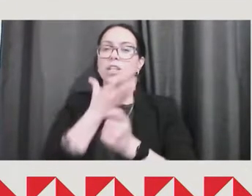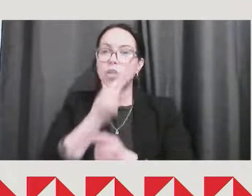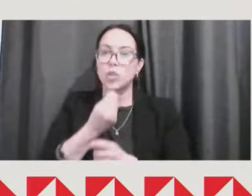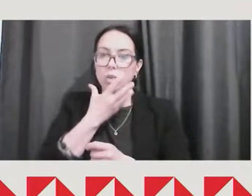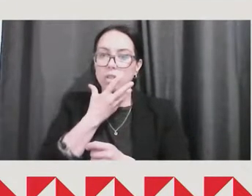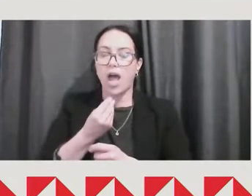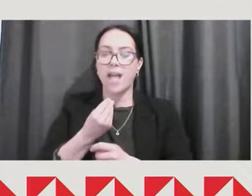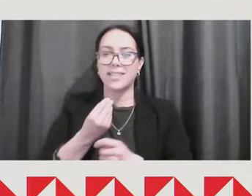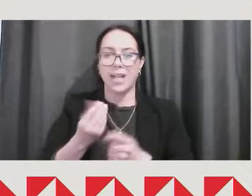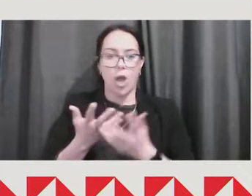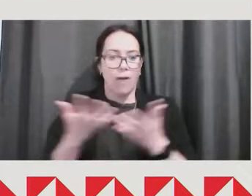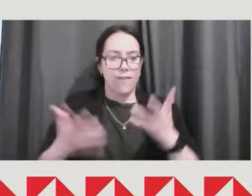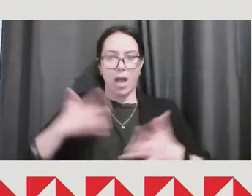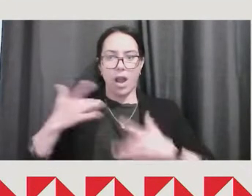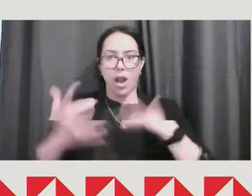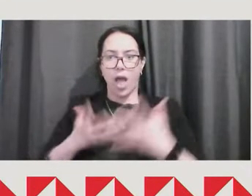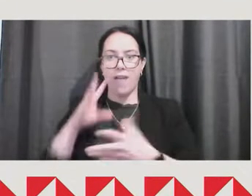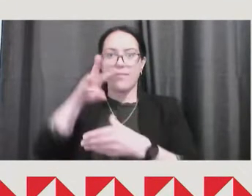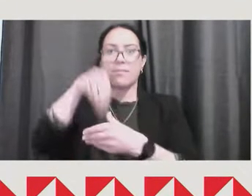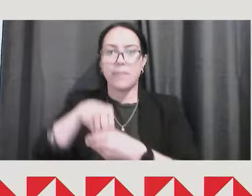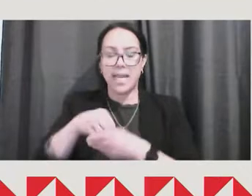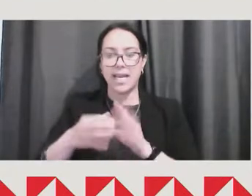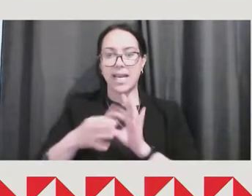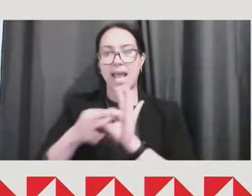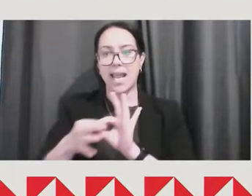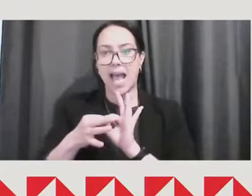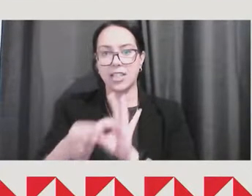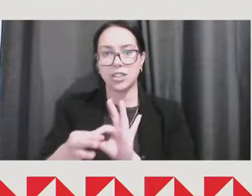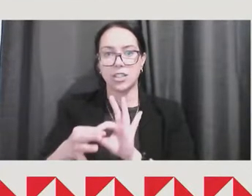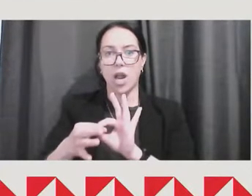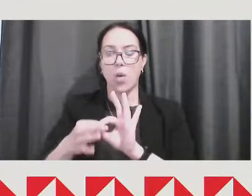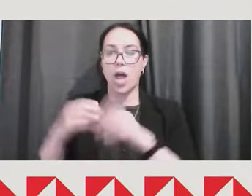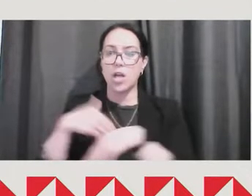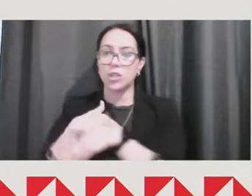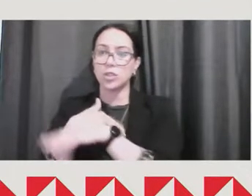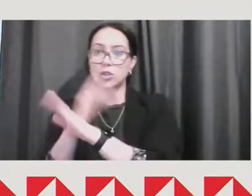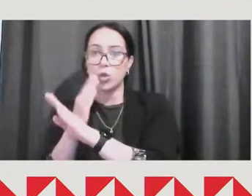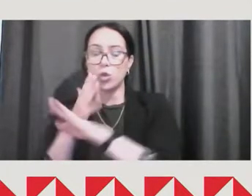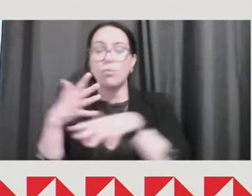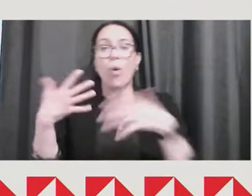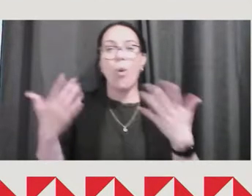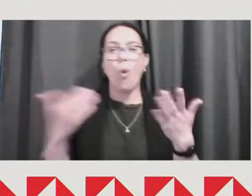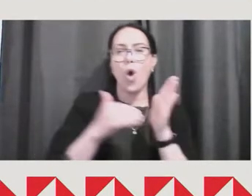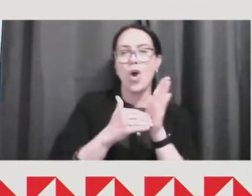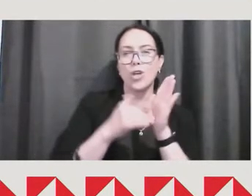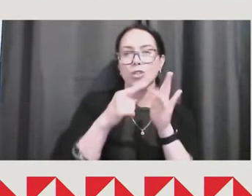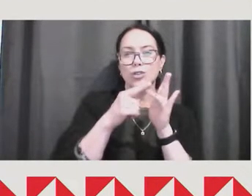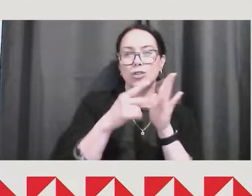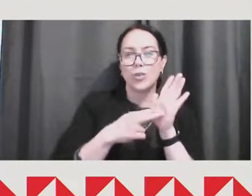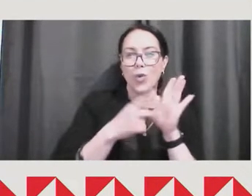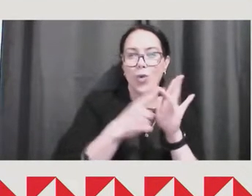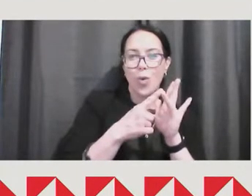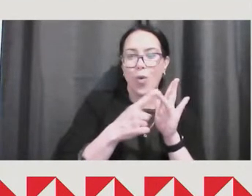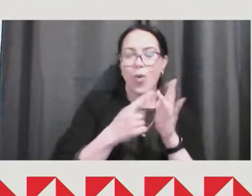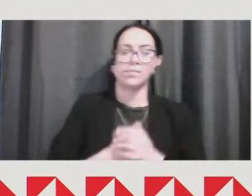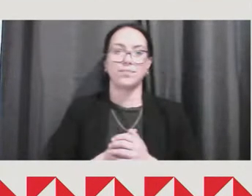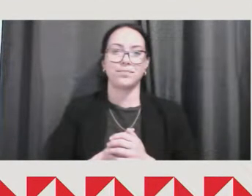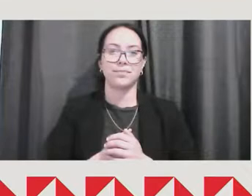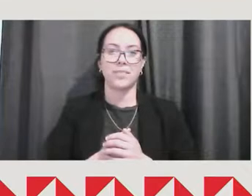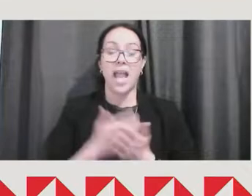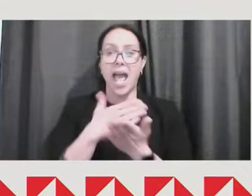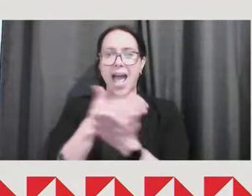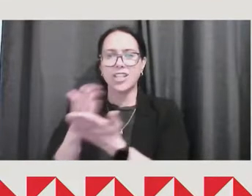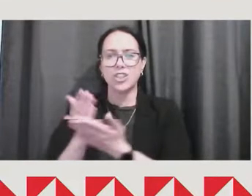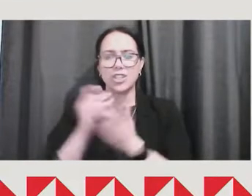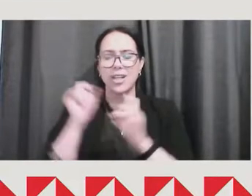and engaging such as salanor fonor via Zoom or zono theolog a shared understanding